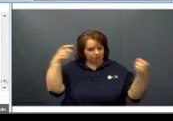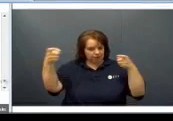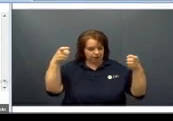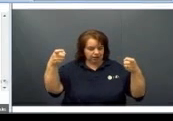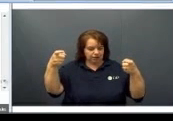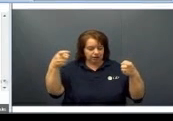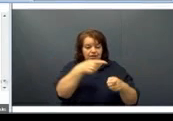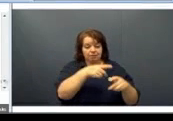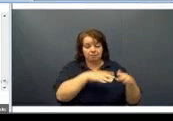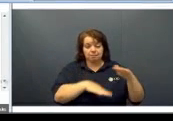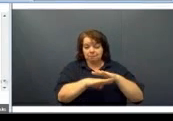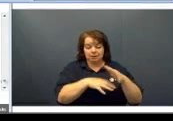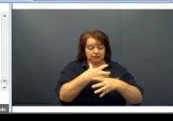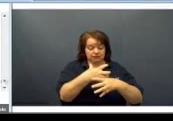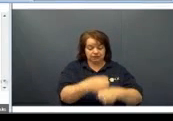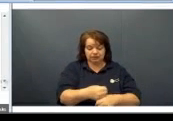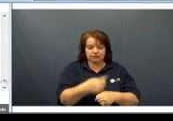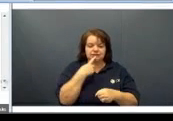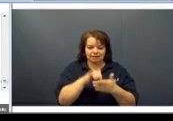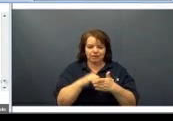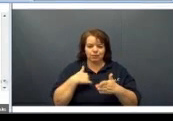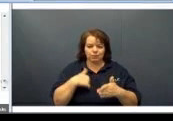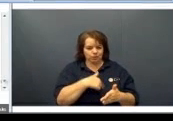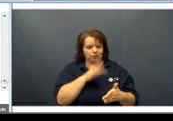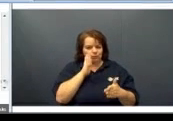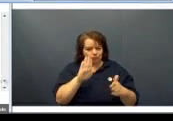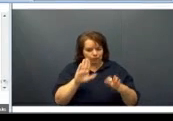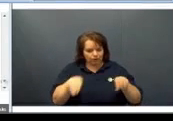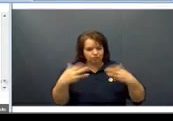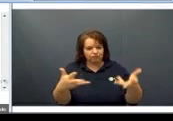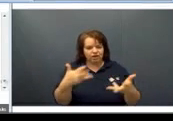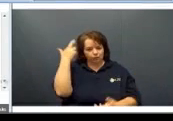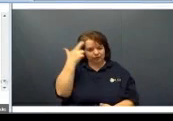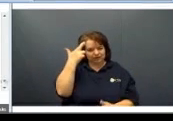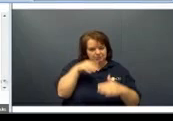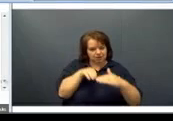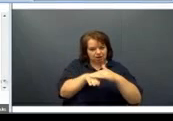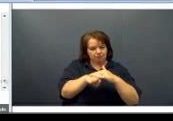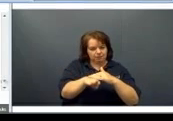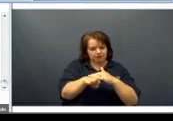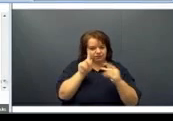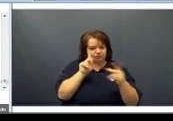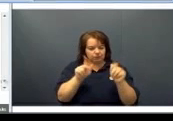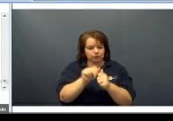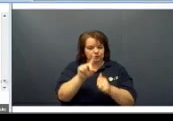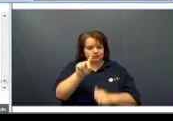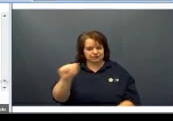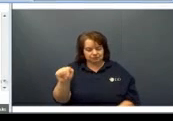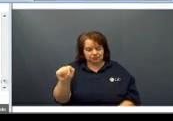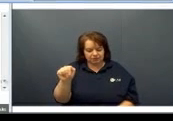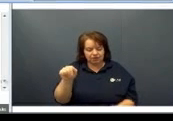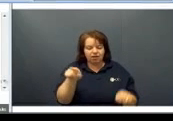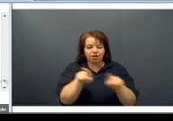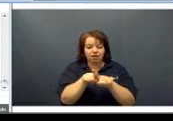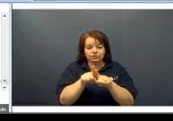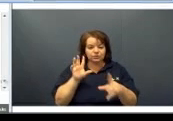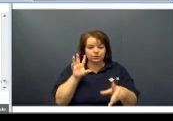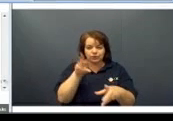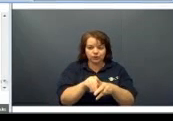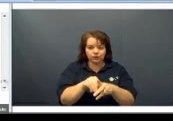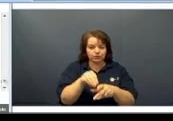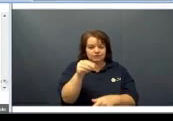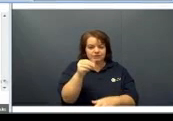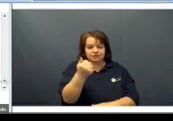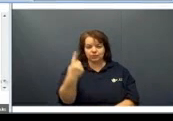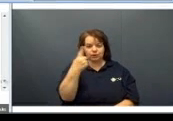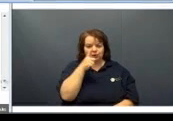federal government. And basically what it says is that we will provide reasonable accommodations for people with disabilities.